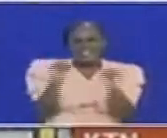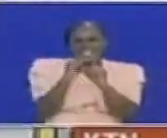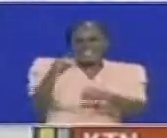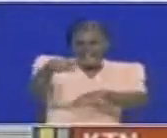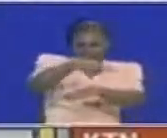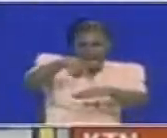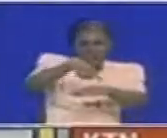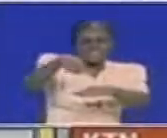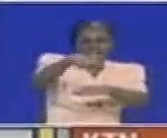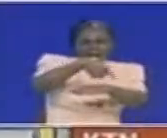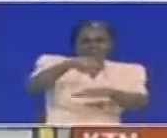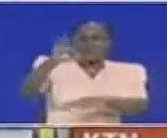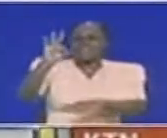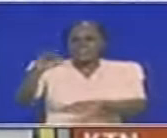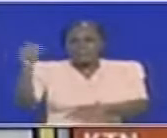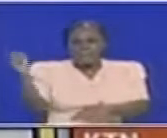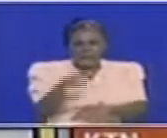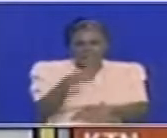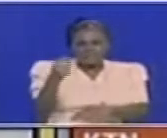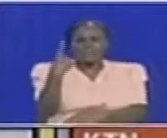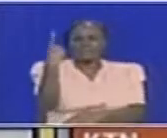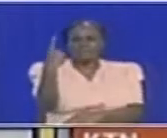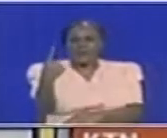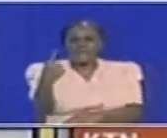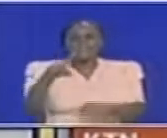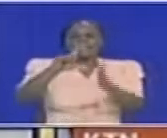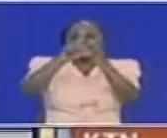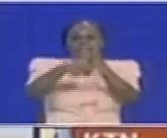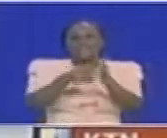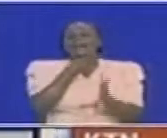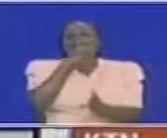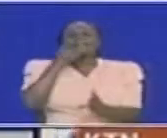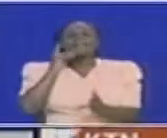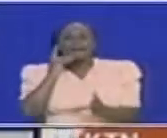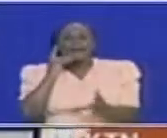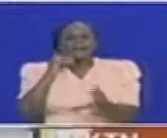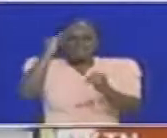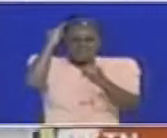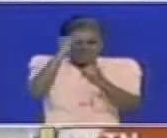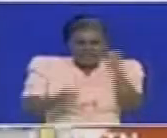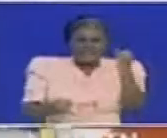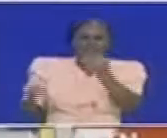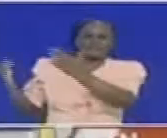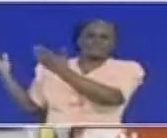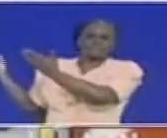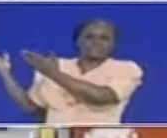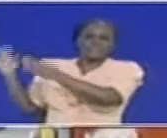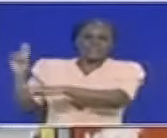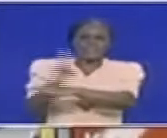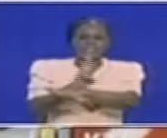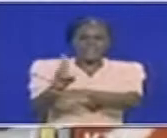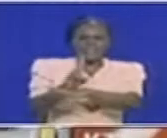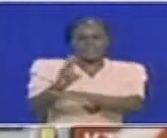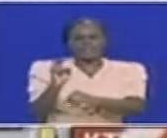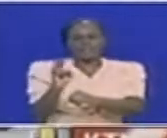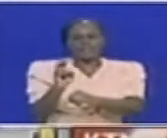siku kwa muda wa mwezi mmoja na kisha kukaushwa. Na hii basi ndio bidhaa ya mwisho ikiwa tayari kutumika. So if you